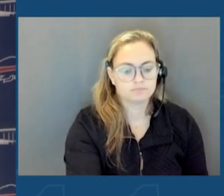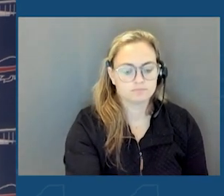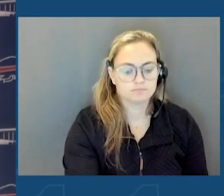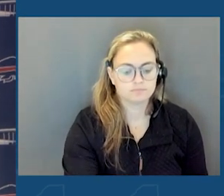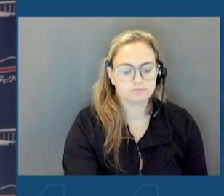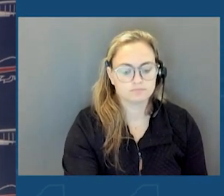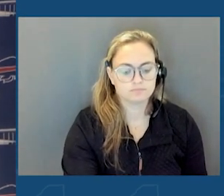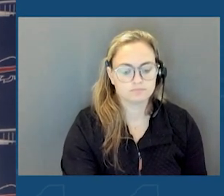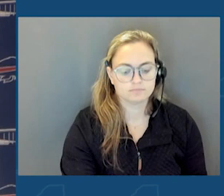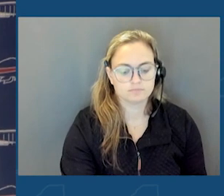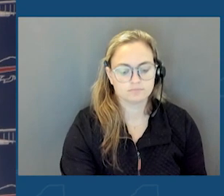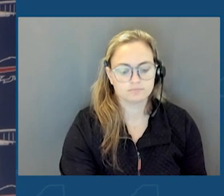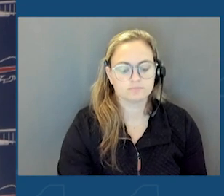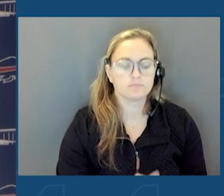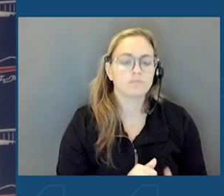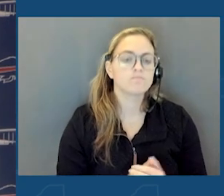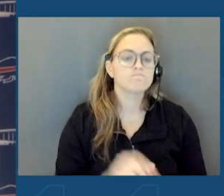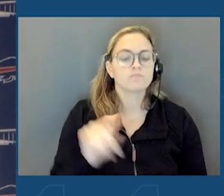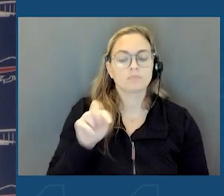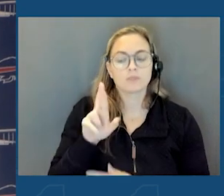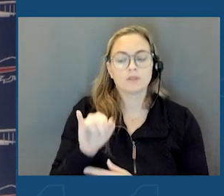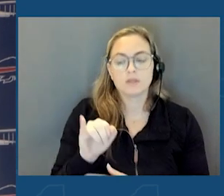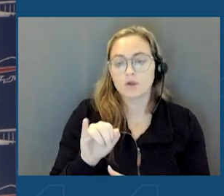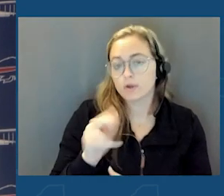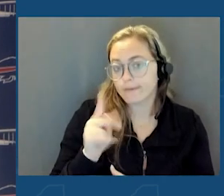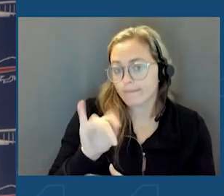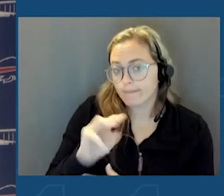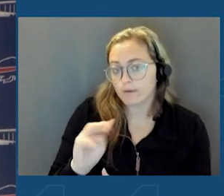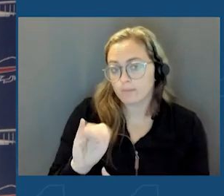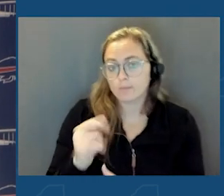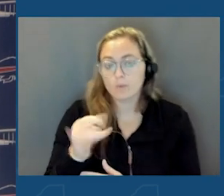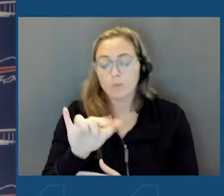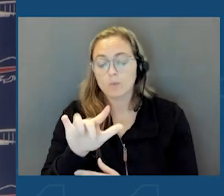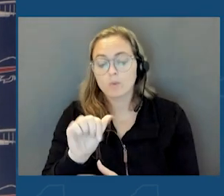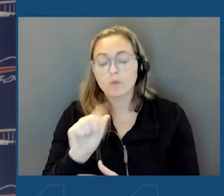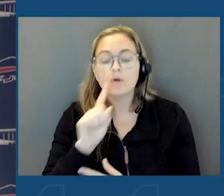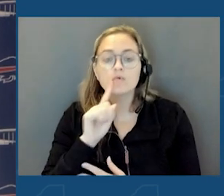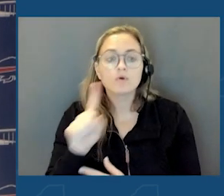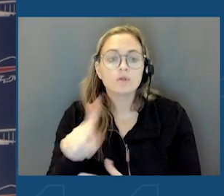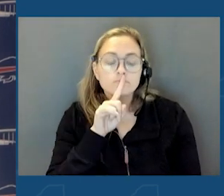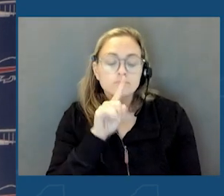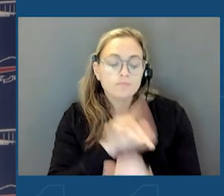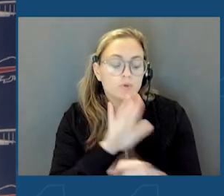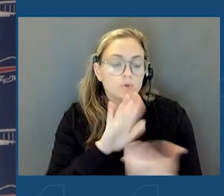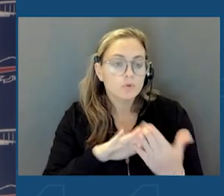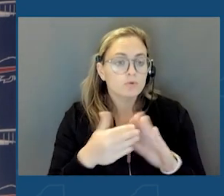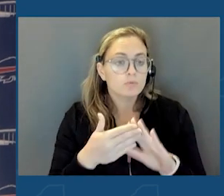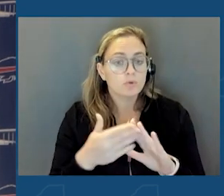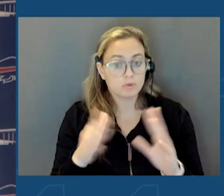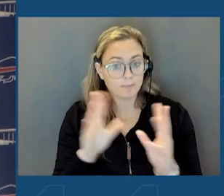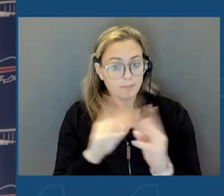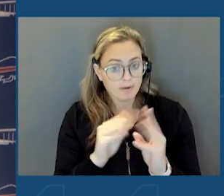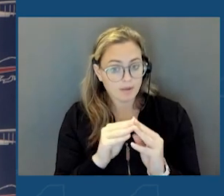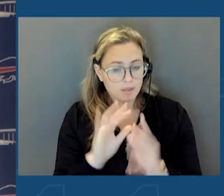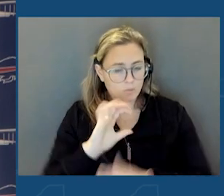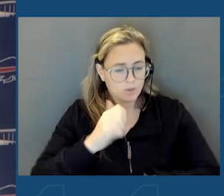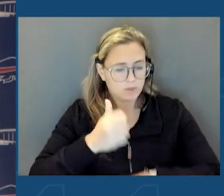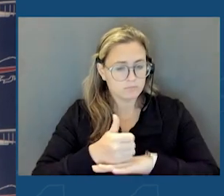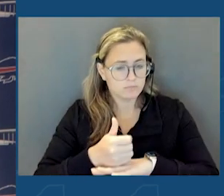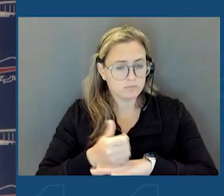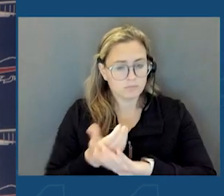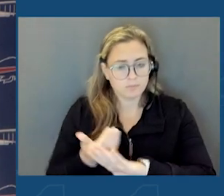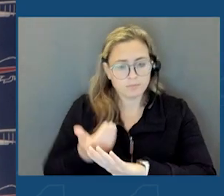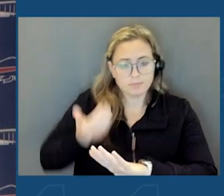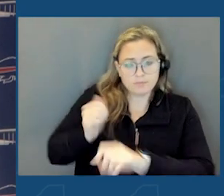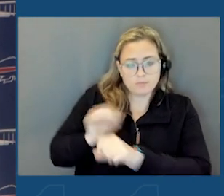Of course, to Terry and Kim Pegula for their incredible commitment to this community. That meeting I had prior to